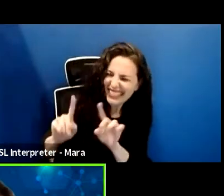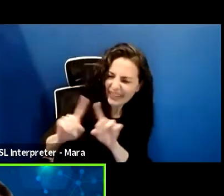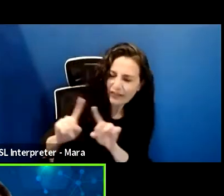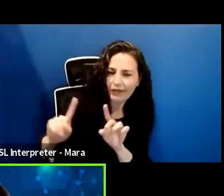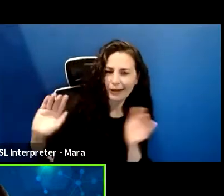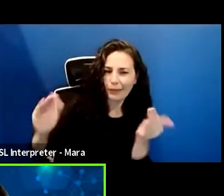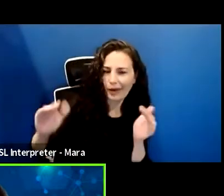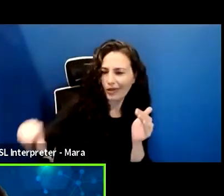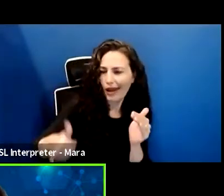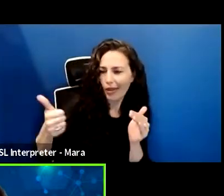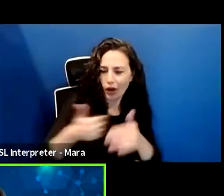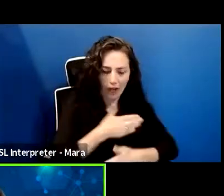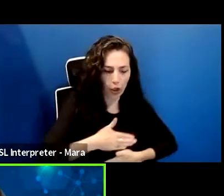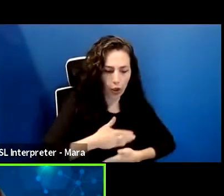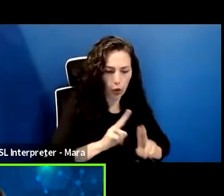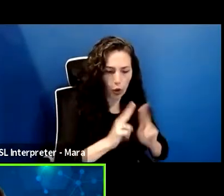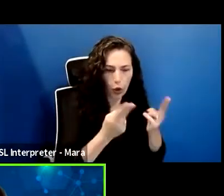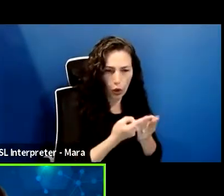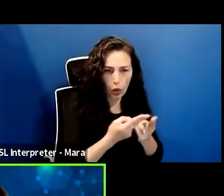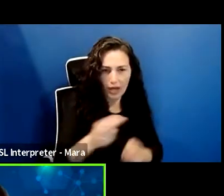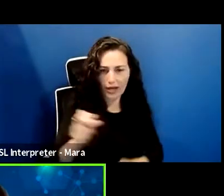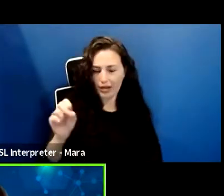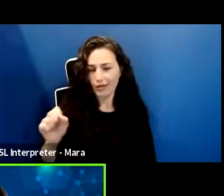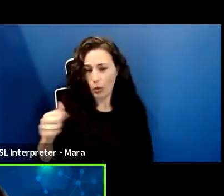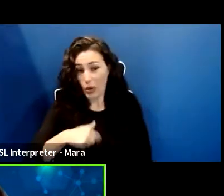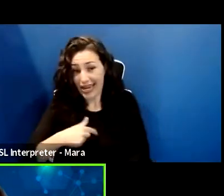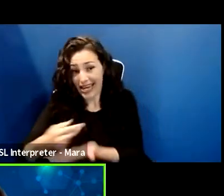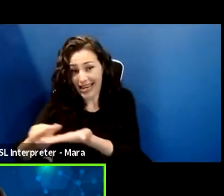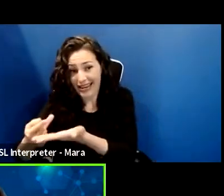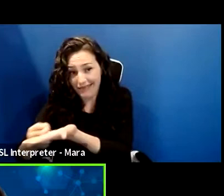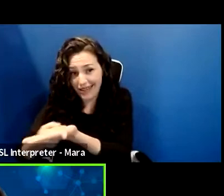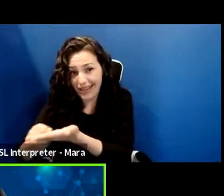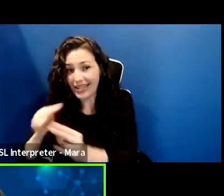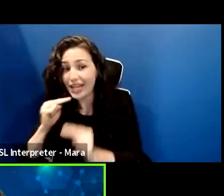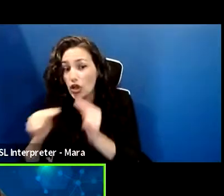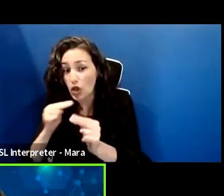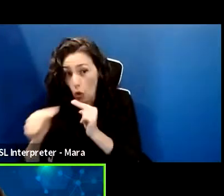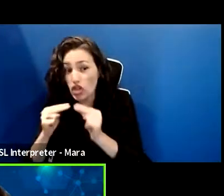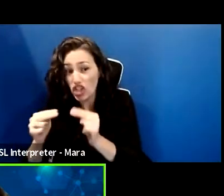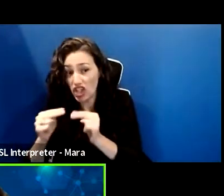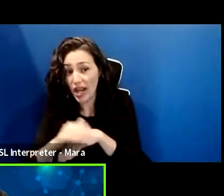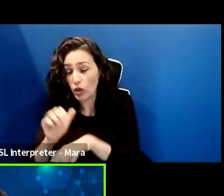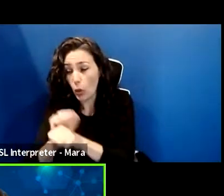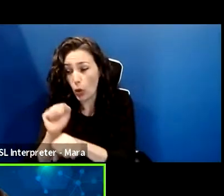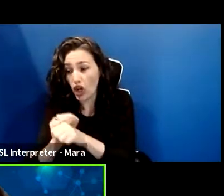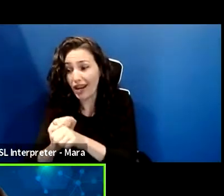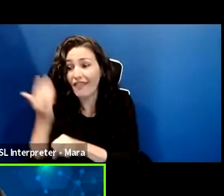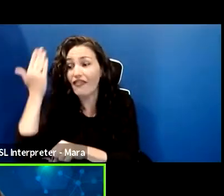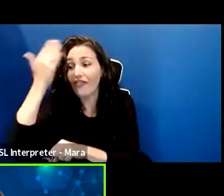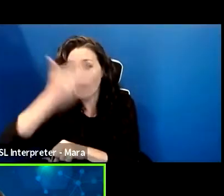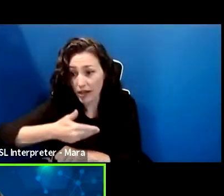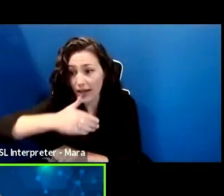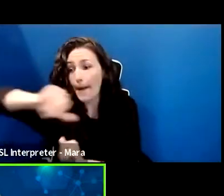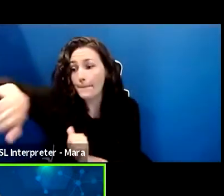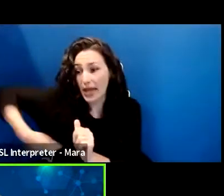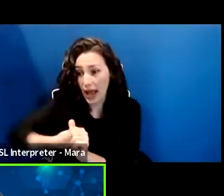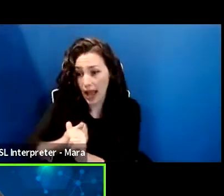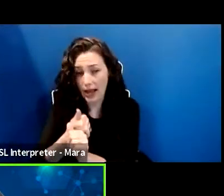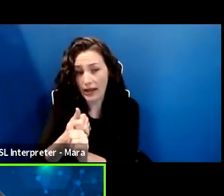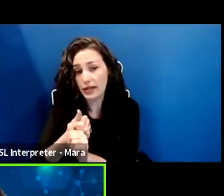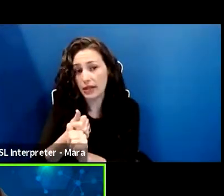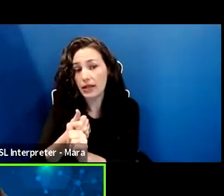about, SAG-AFTRA negotiates contracts that cover the work of media professionals both in front of a camera and behind a